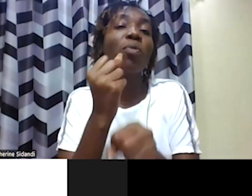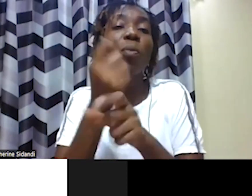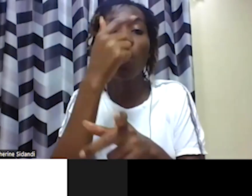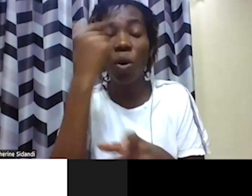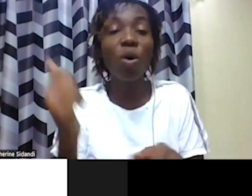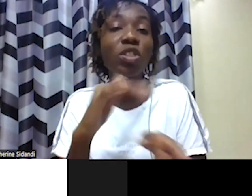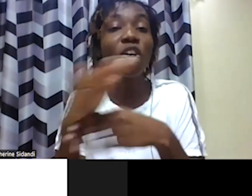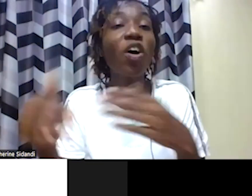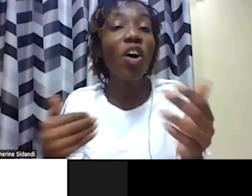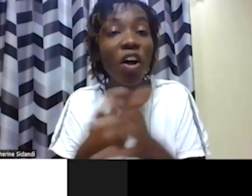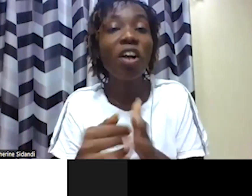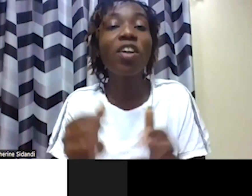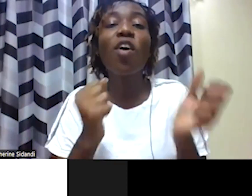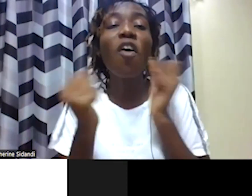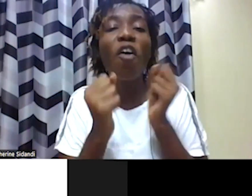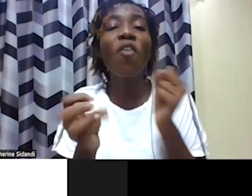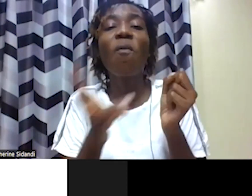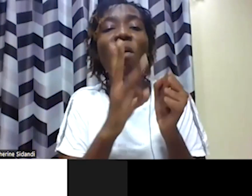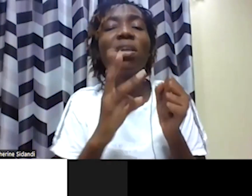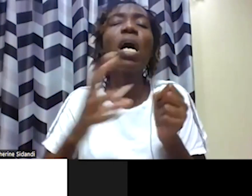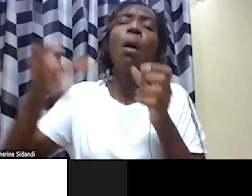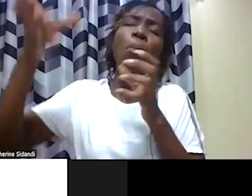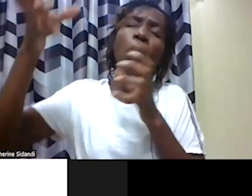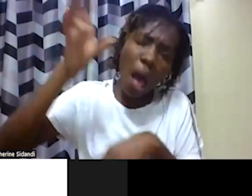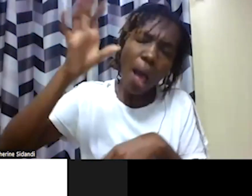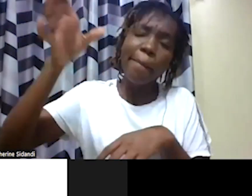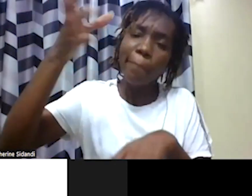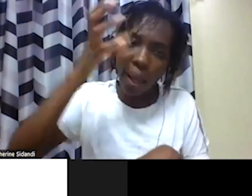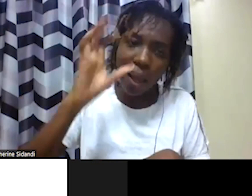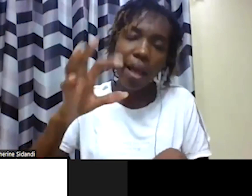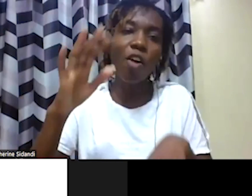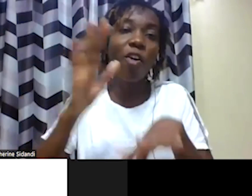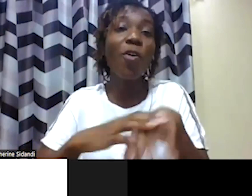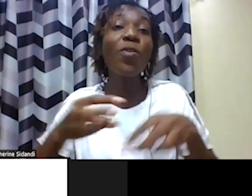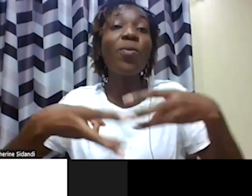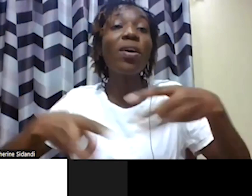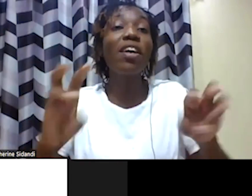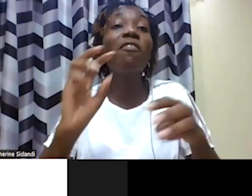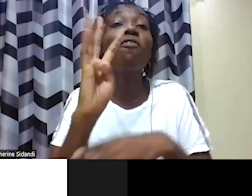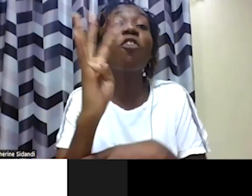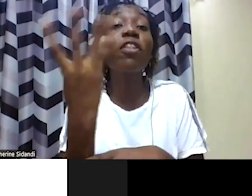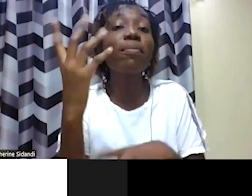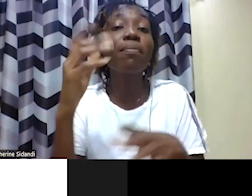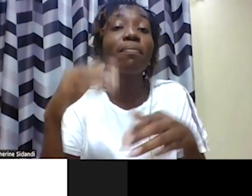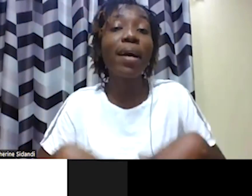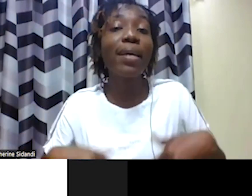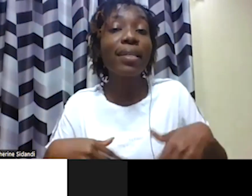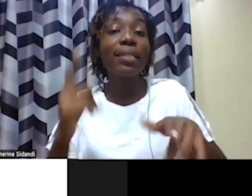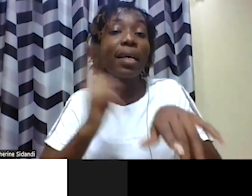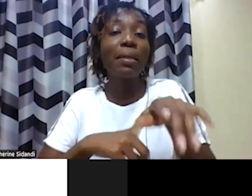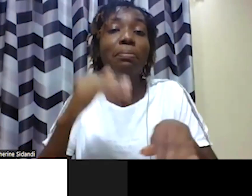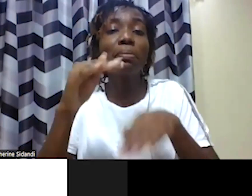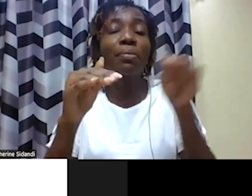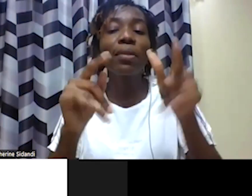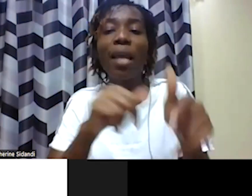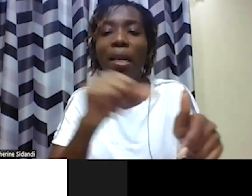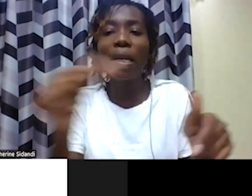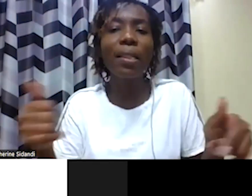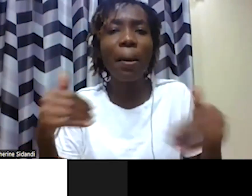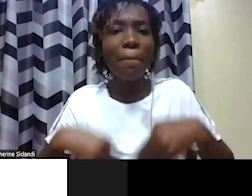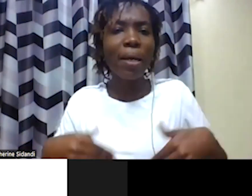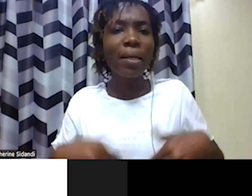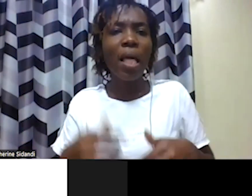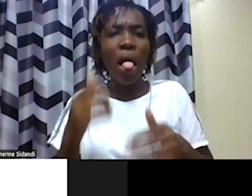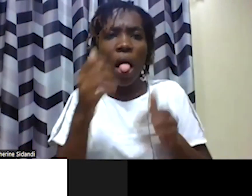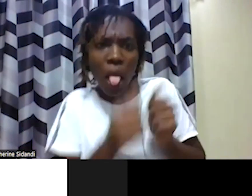them cold water was poured. In fact, along the way, when the fourth monkey was going up, the other monkeys pulled it down and said, it's